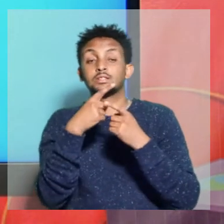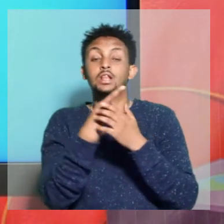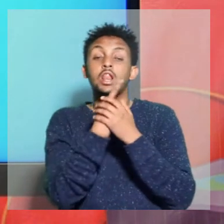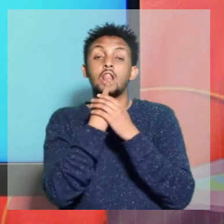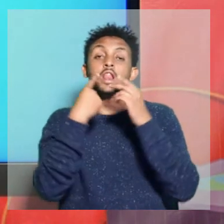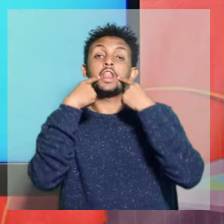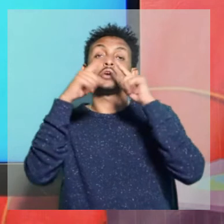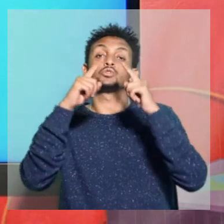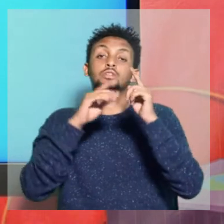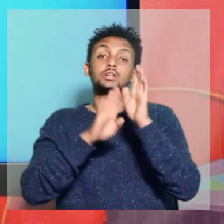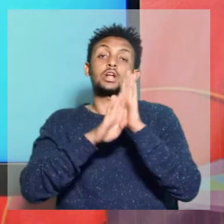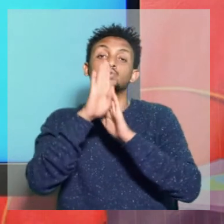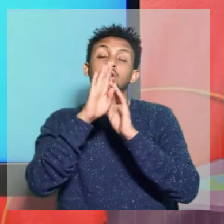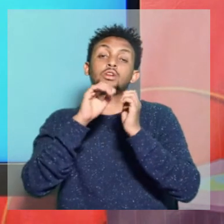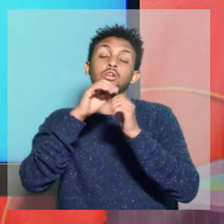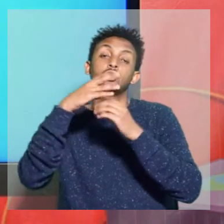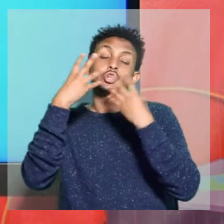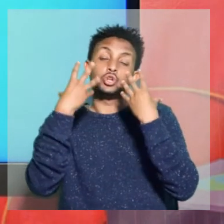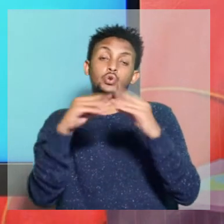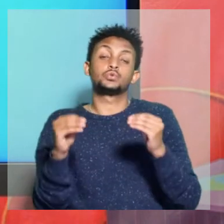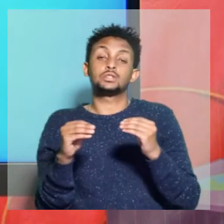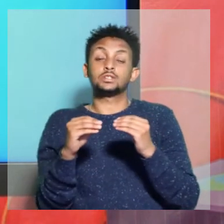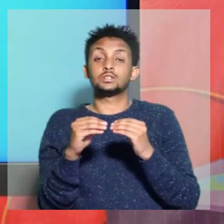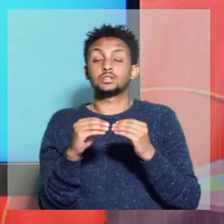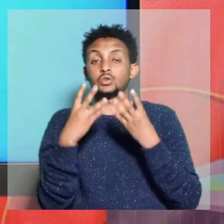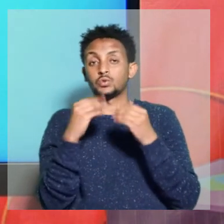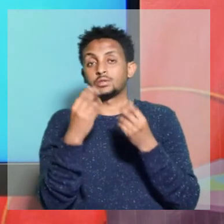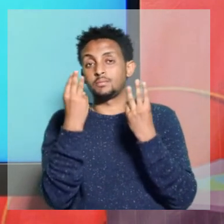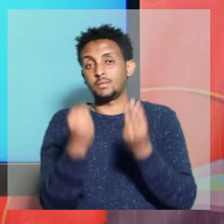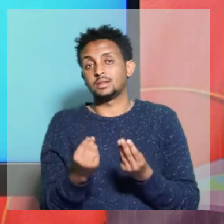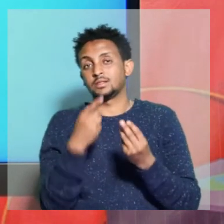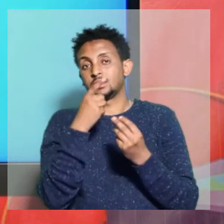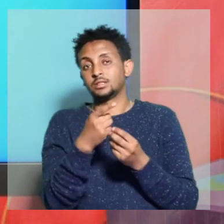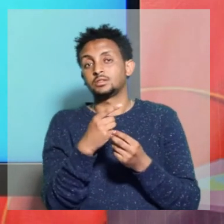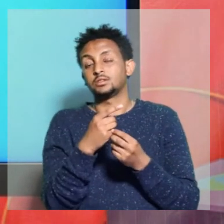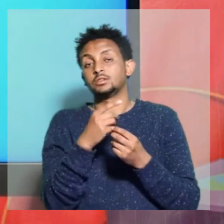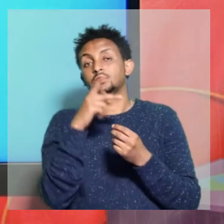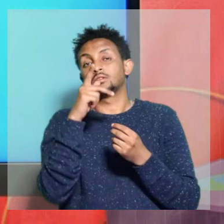launched, gradually it loses its mass. As it ejects fuel,